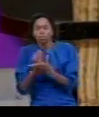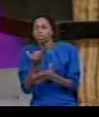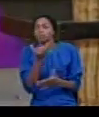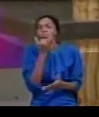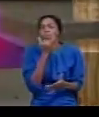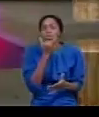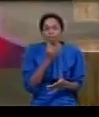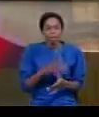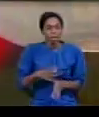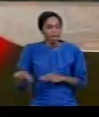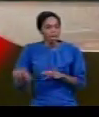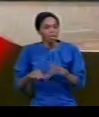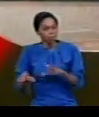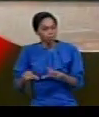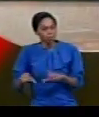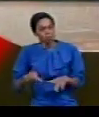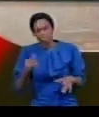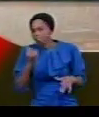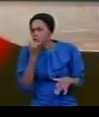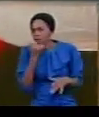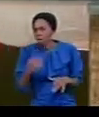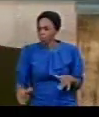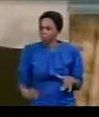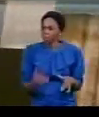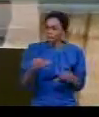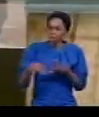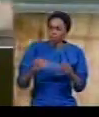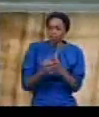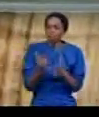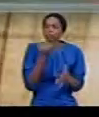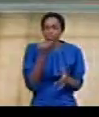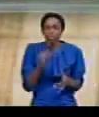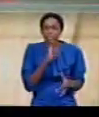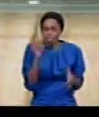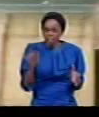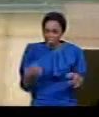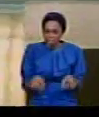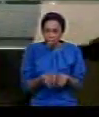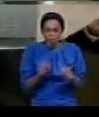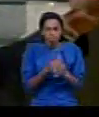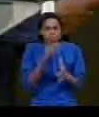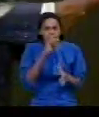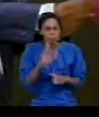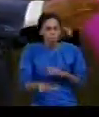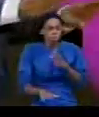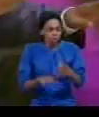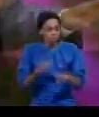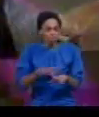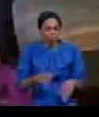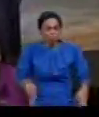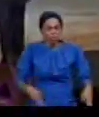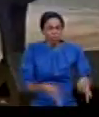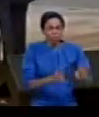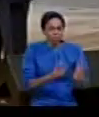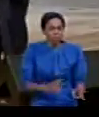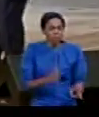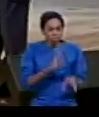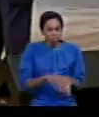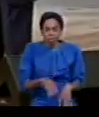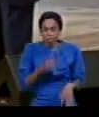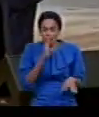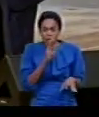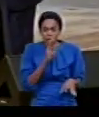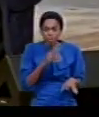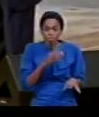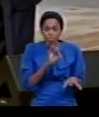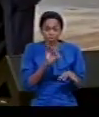action that is wrong, another action that is wrong, it's like you're walking a particular path on a grass field. After